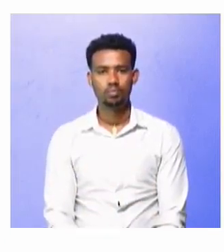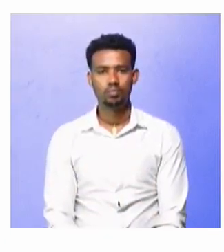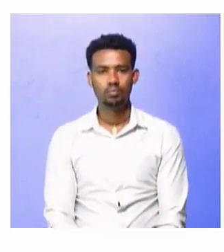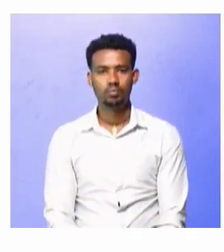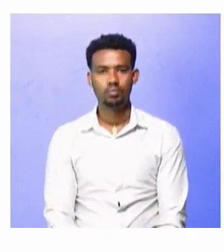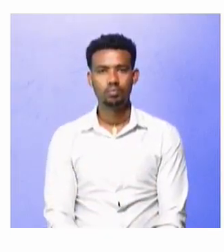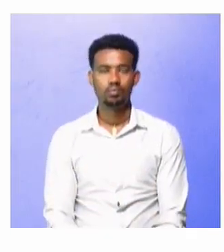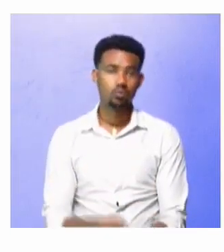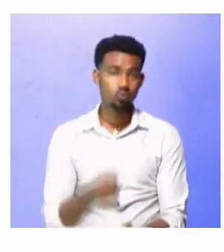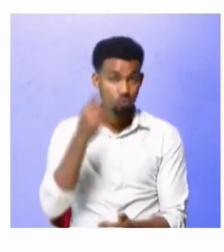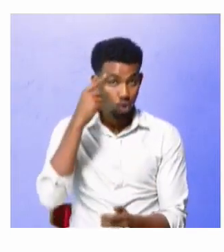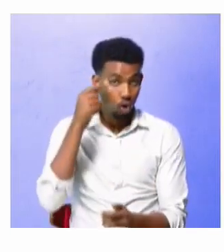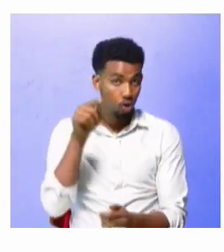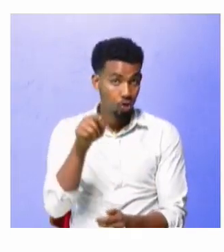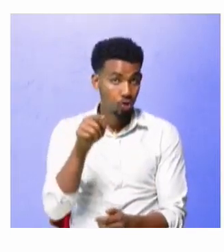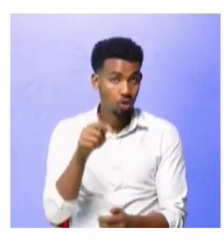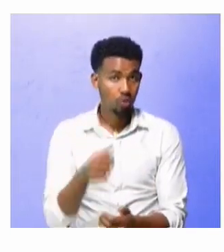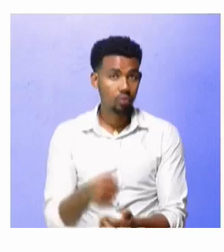for you